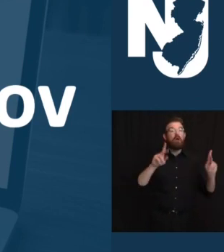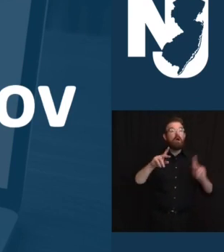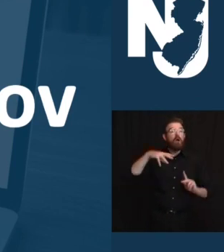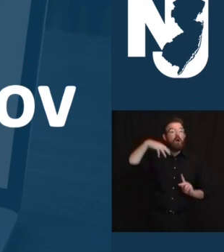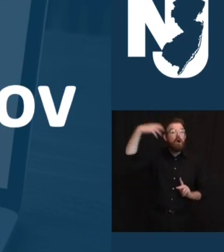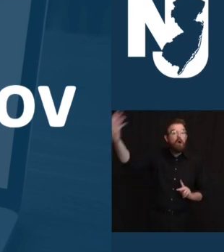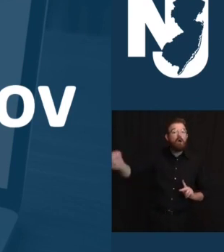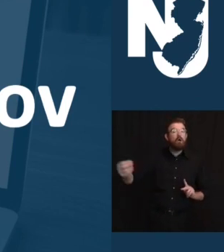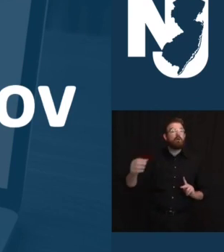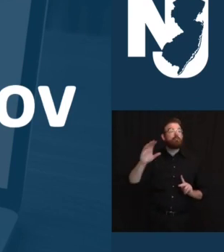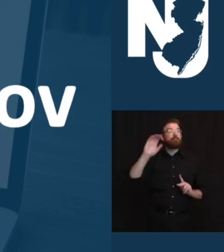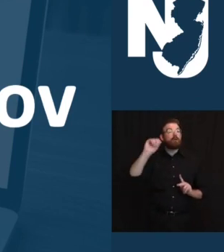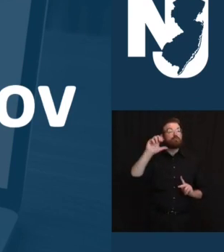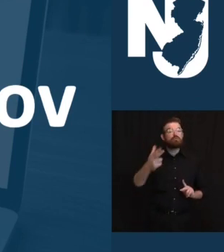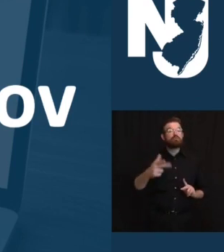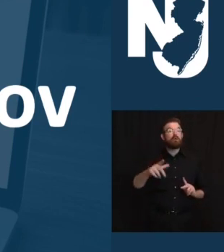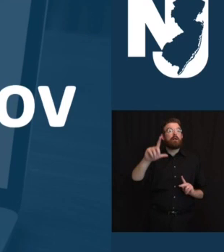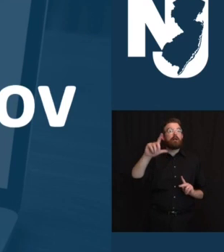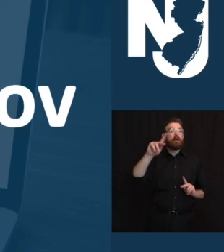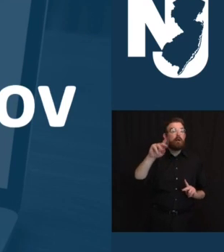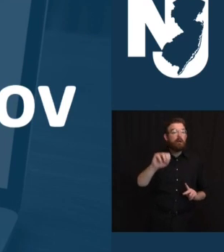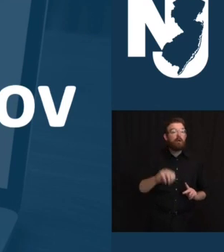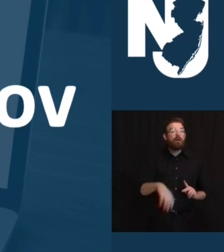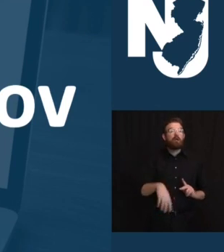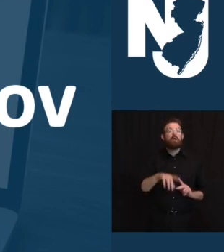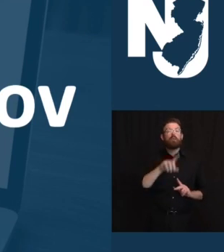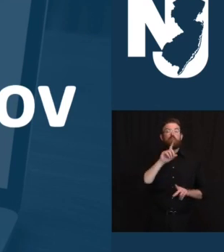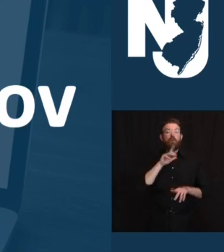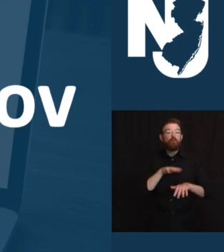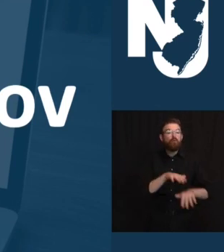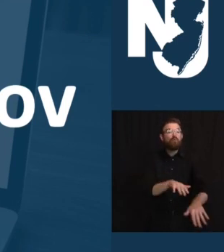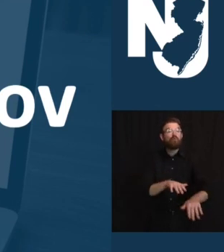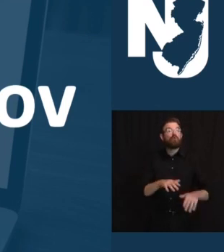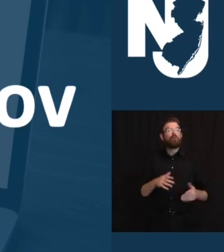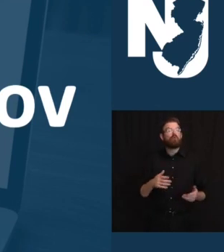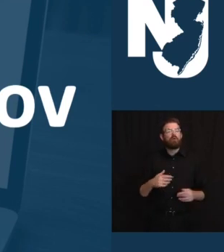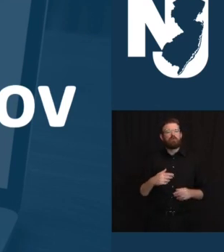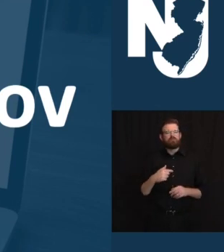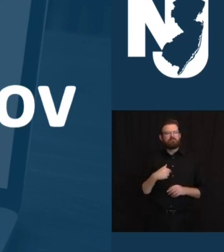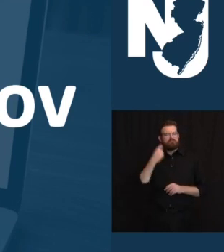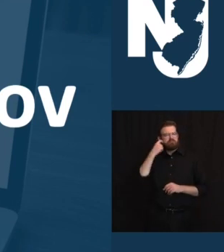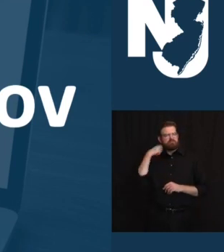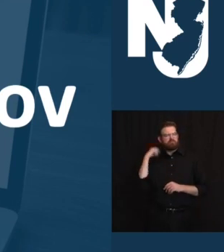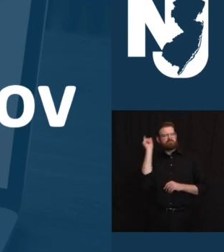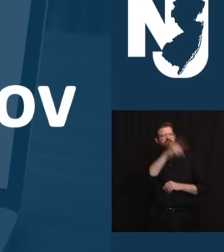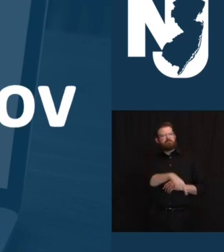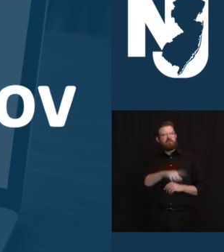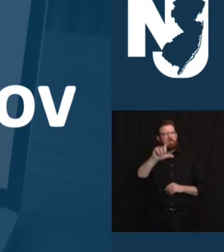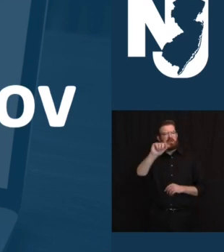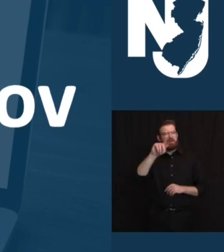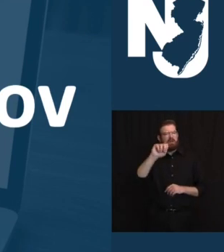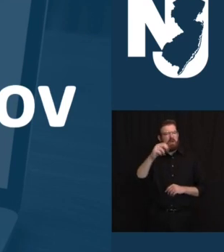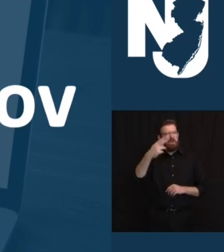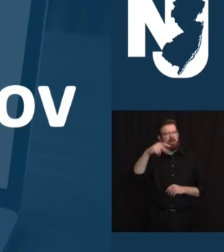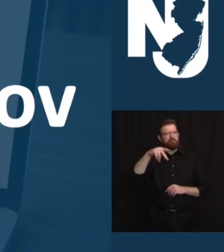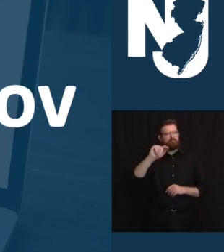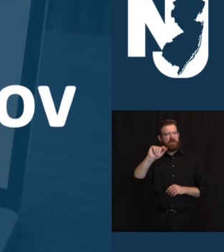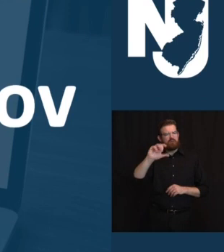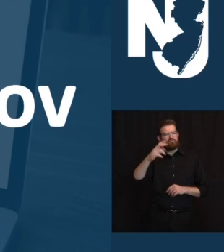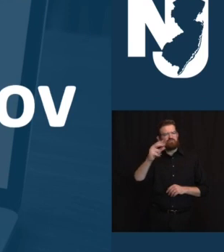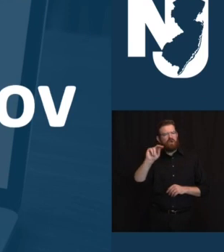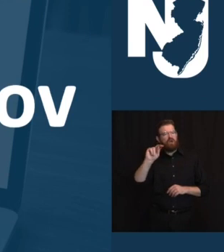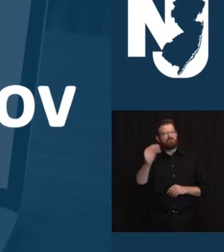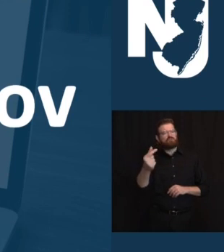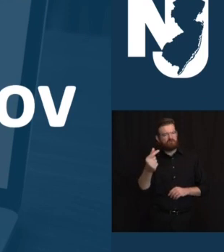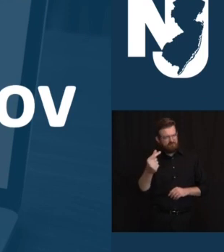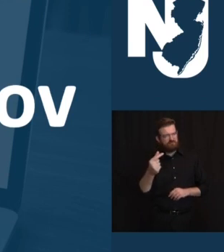lakes, riverfronts. I was at Lake Hopatcong yesterday, which is a magical jewel in our state, and had a great meeting with